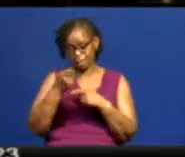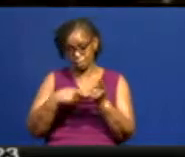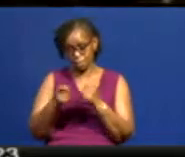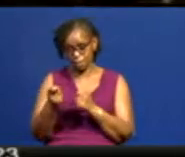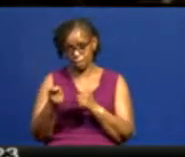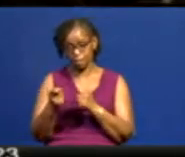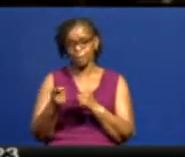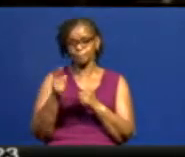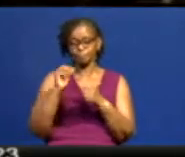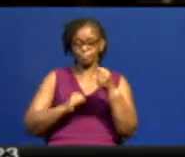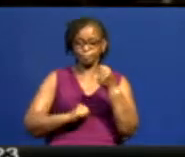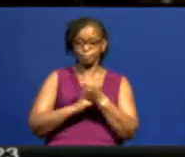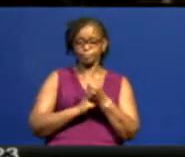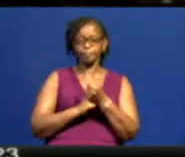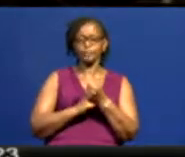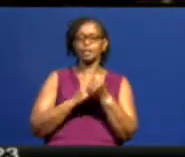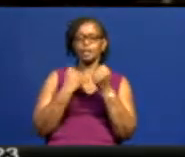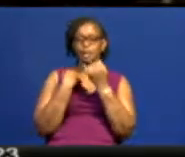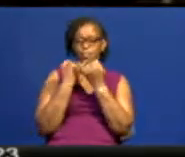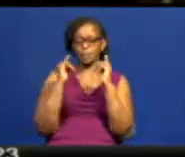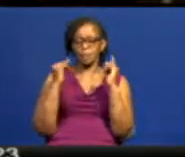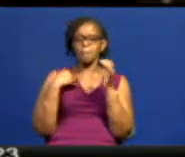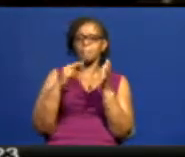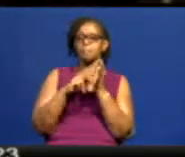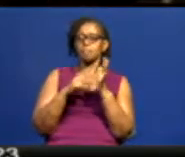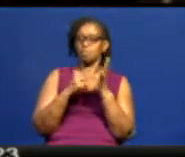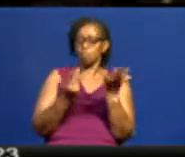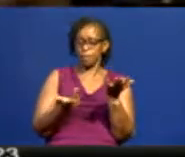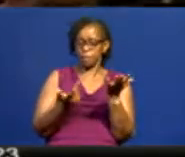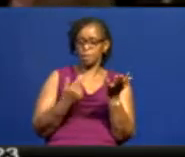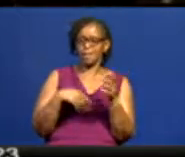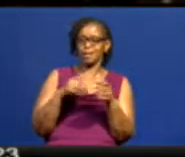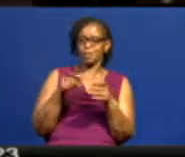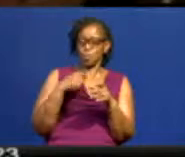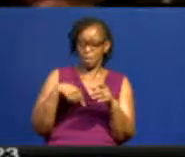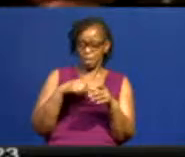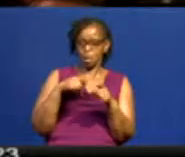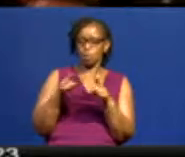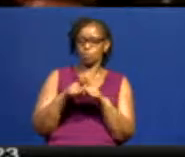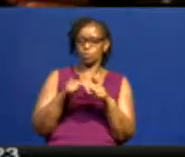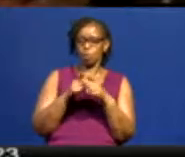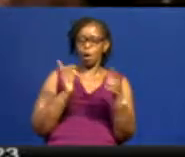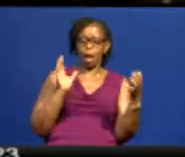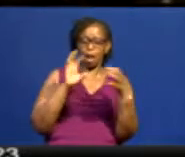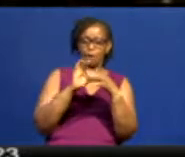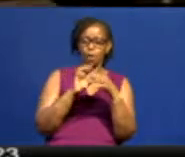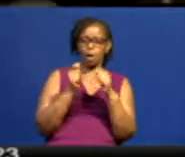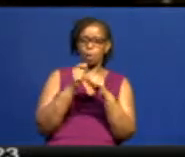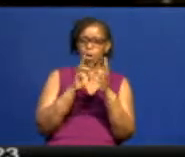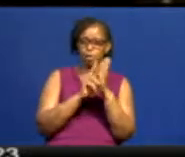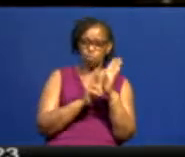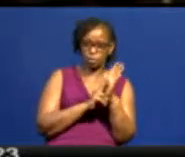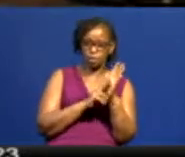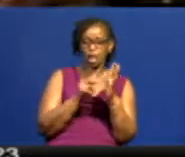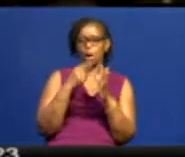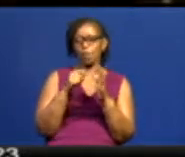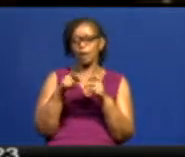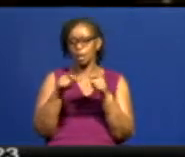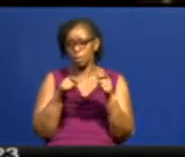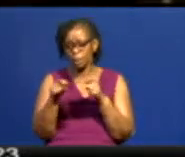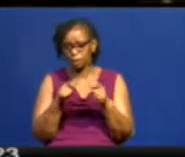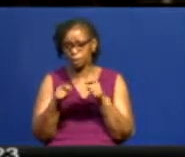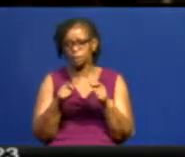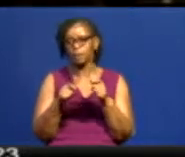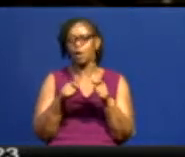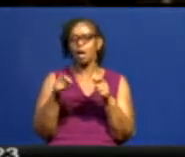name of supporting the sovereignty. And therefore, Mr. Speaker, as we also align our rules and regulations and streamlining